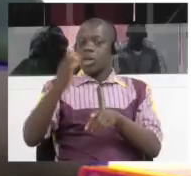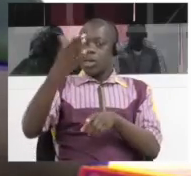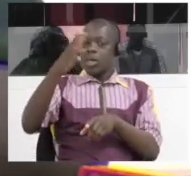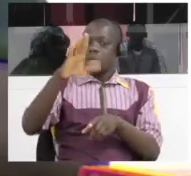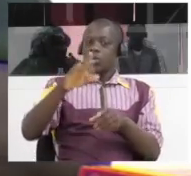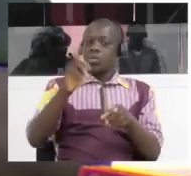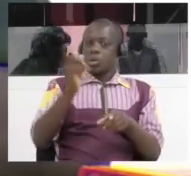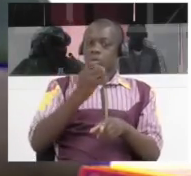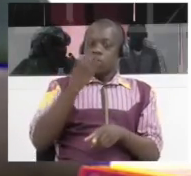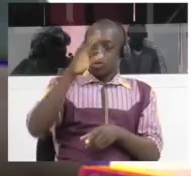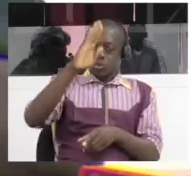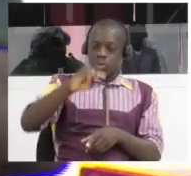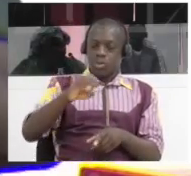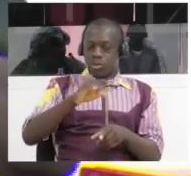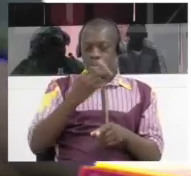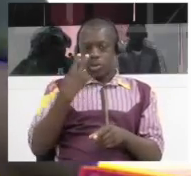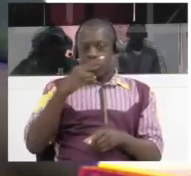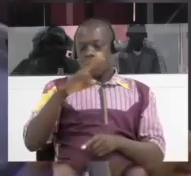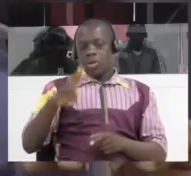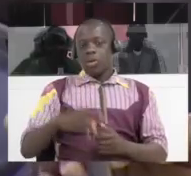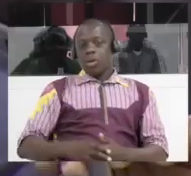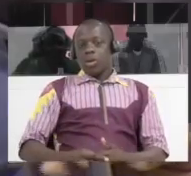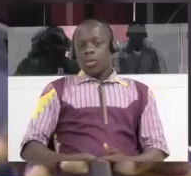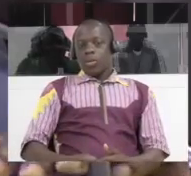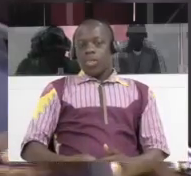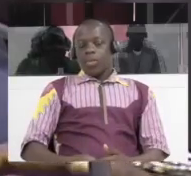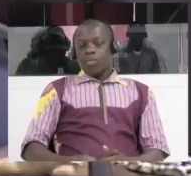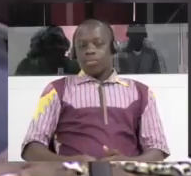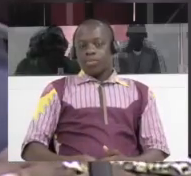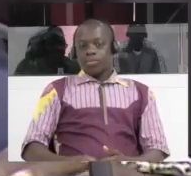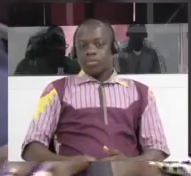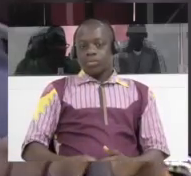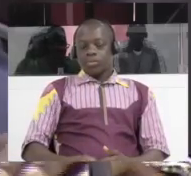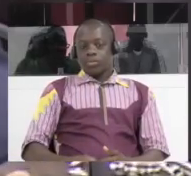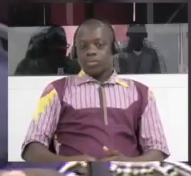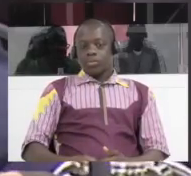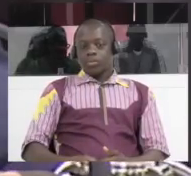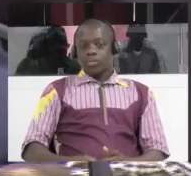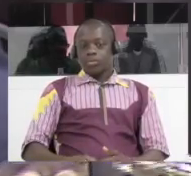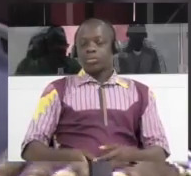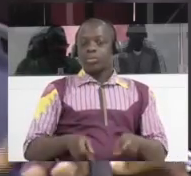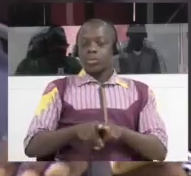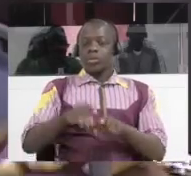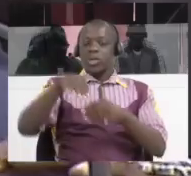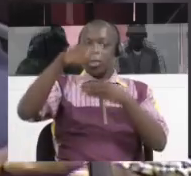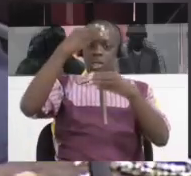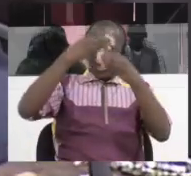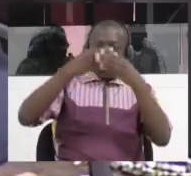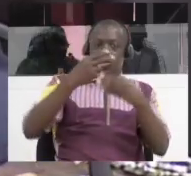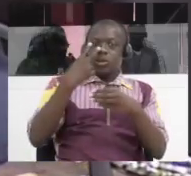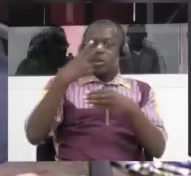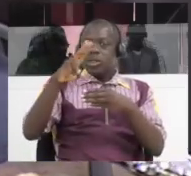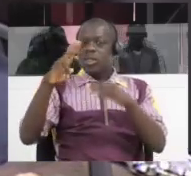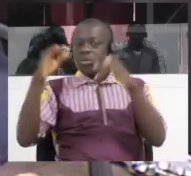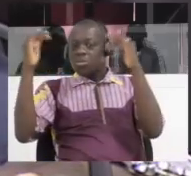were being given then. Did you learn of a meeting by junior officers wherein they discussed the quality of